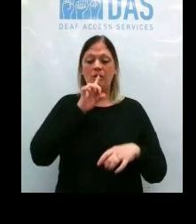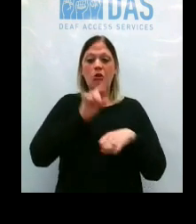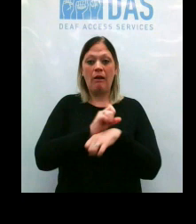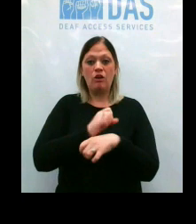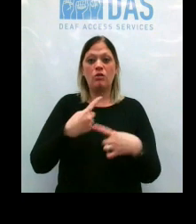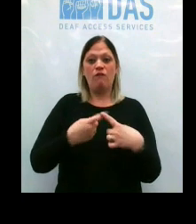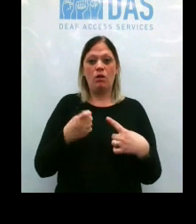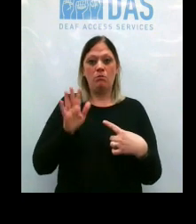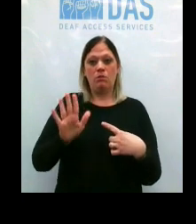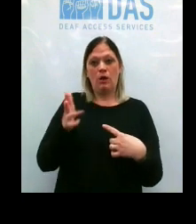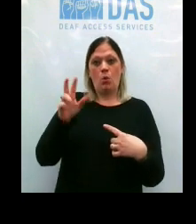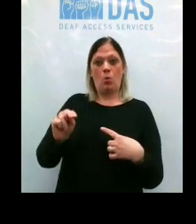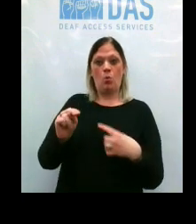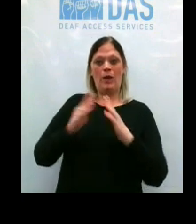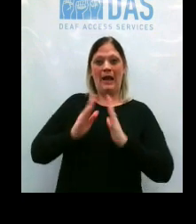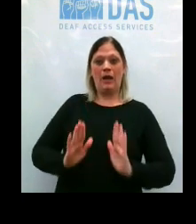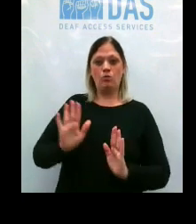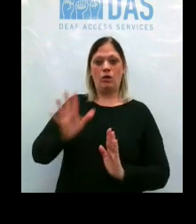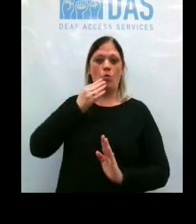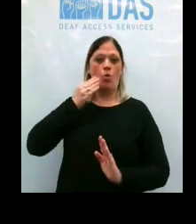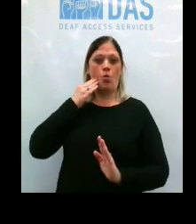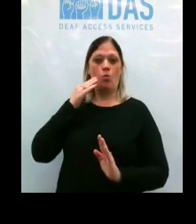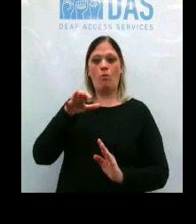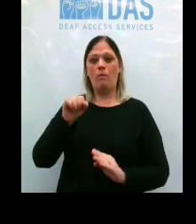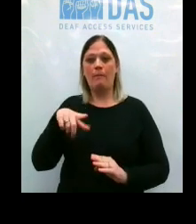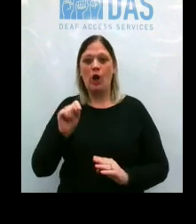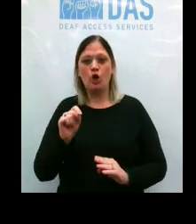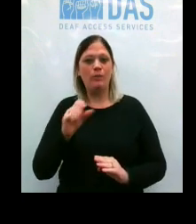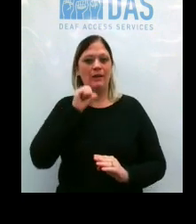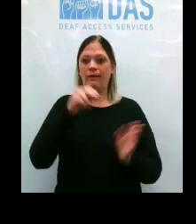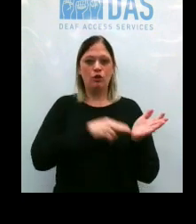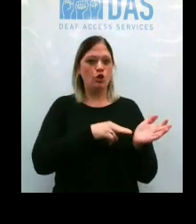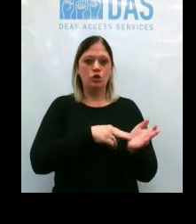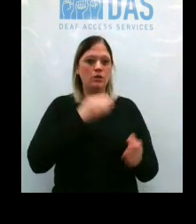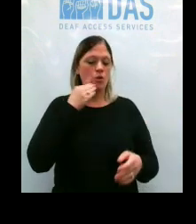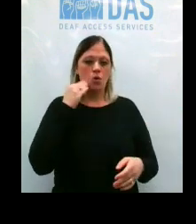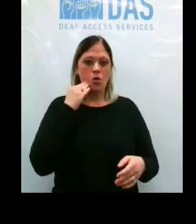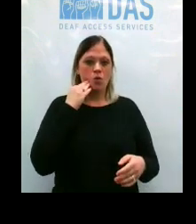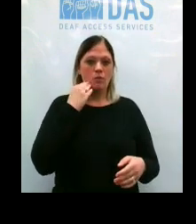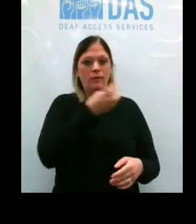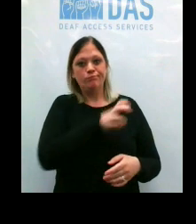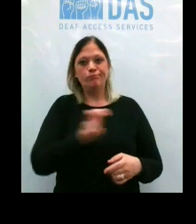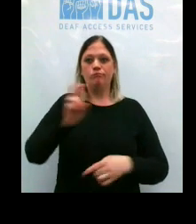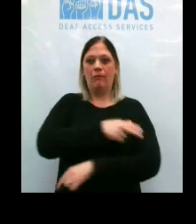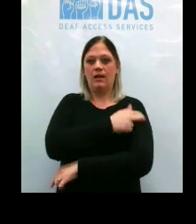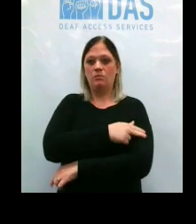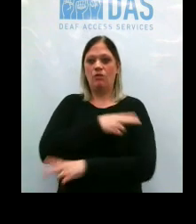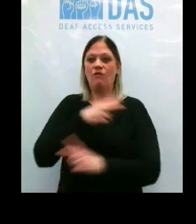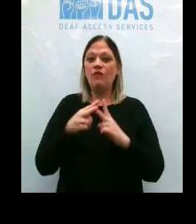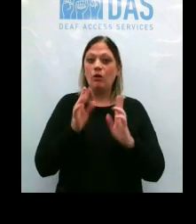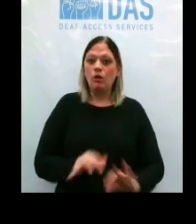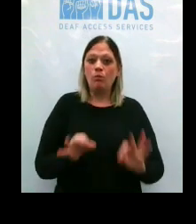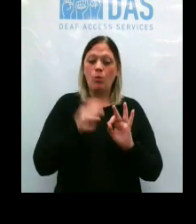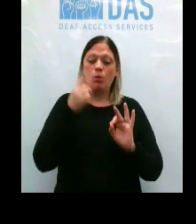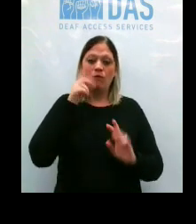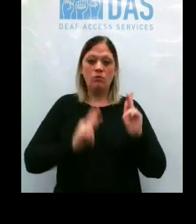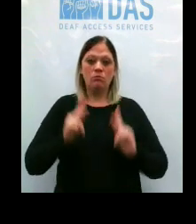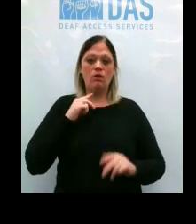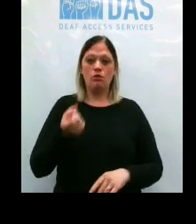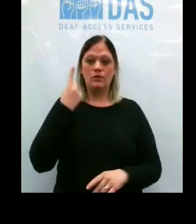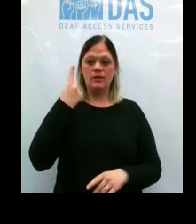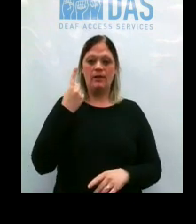from a home, their house, their apartment, not a nursing home, to hospitals. So I think it's very important for the public to understand